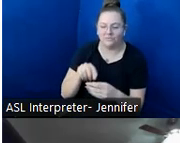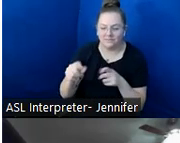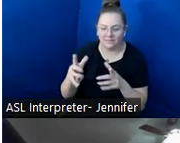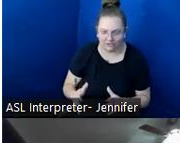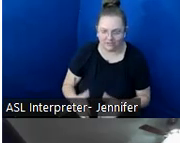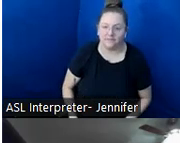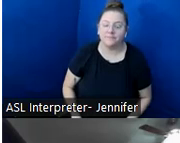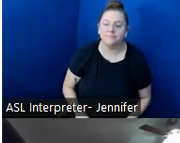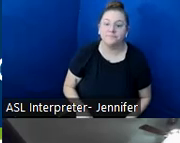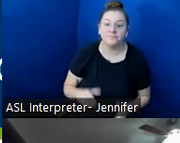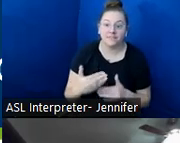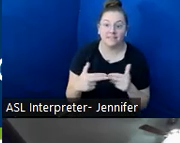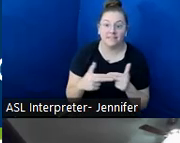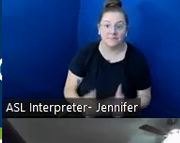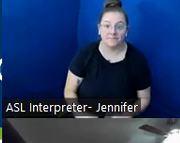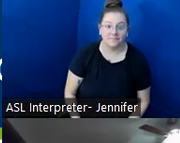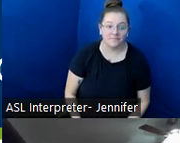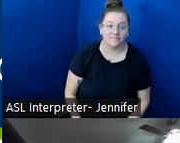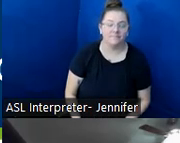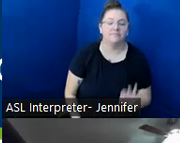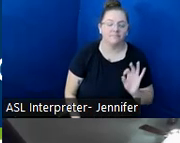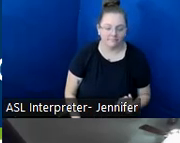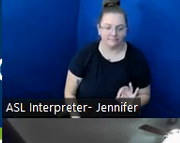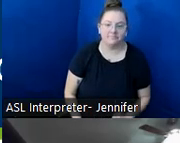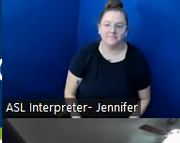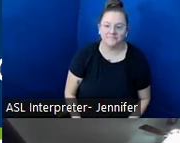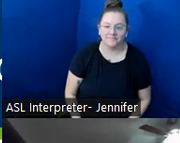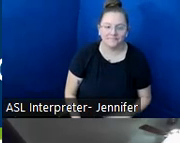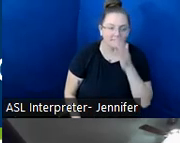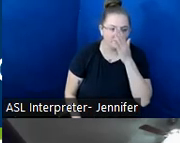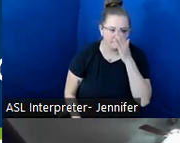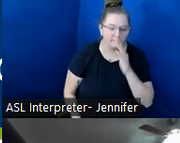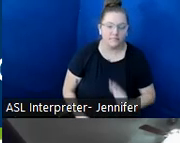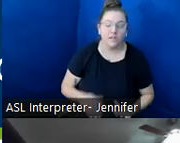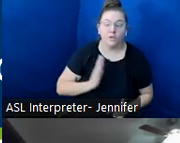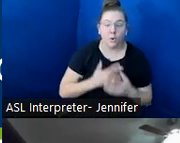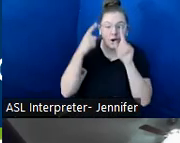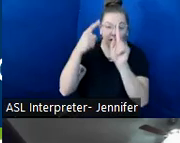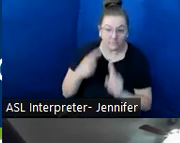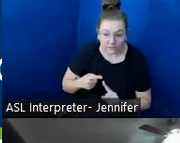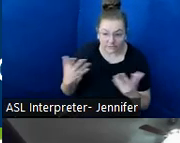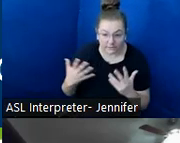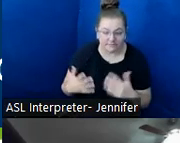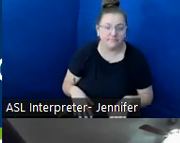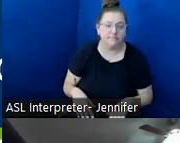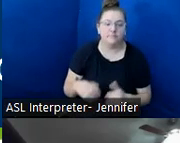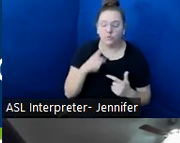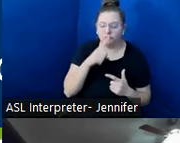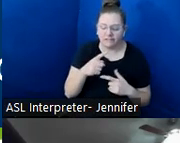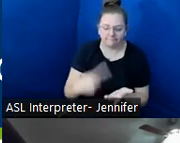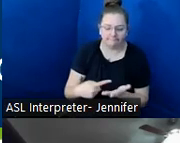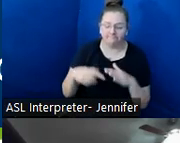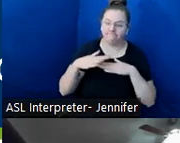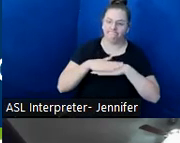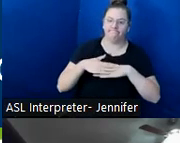Next slide. Second. Okay, there we go. So our objectives today is to talk at a very high level about the annual